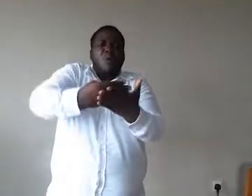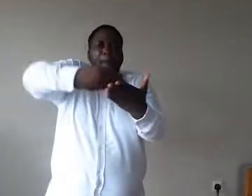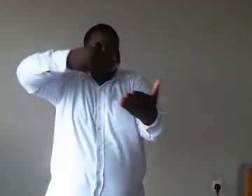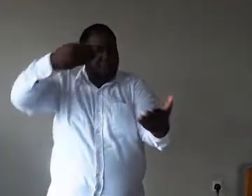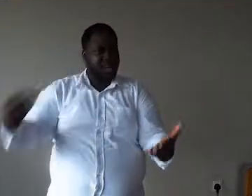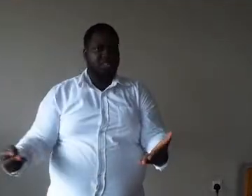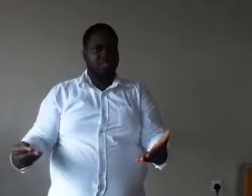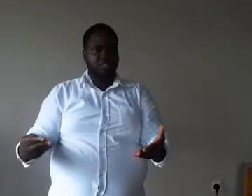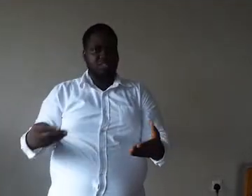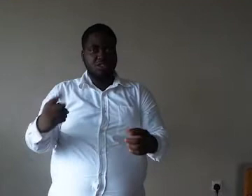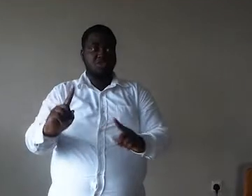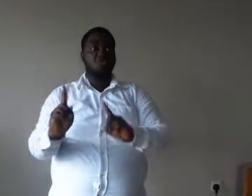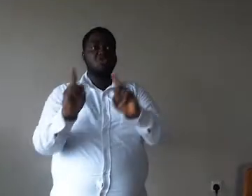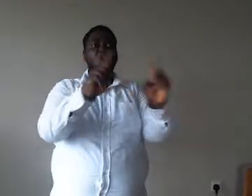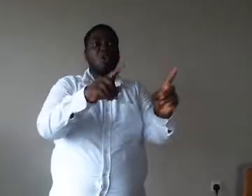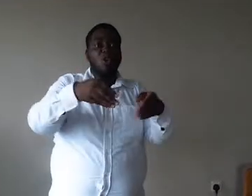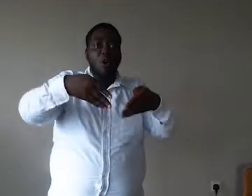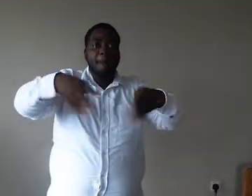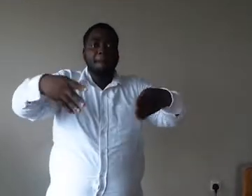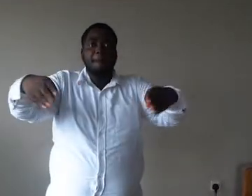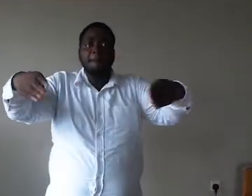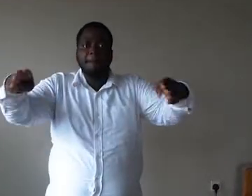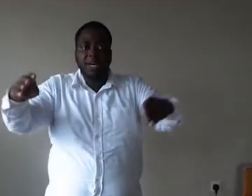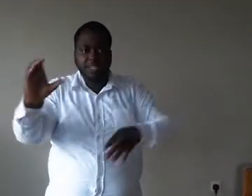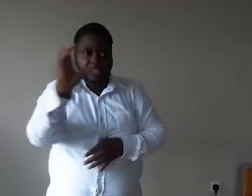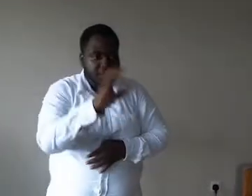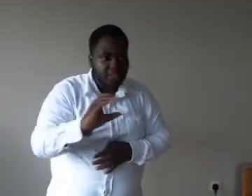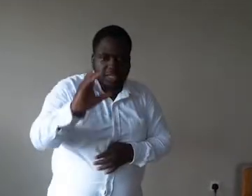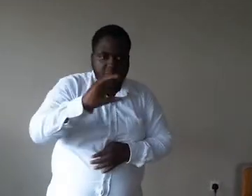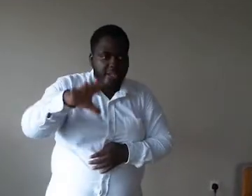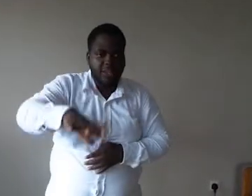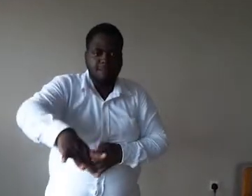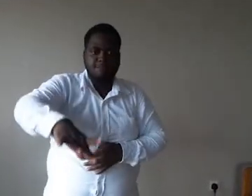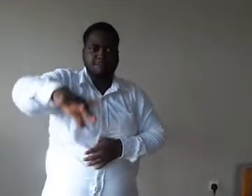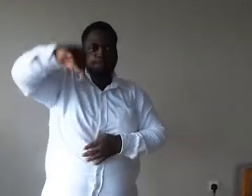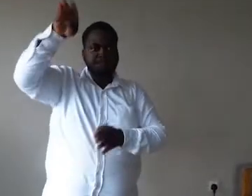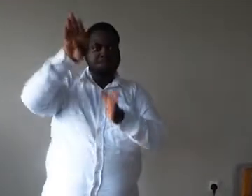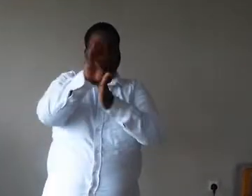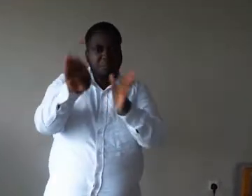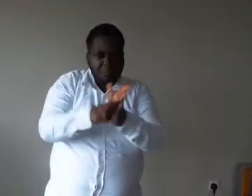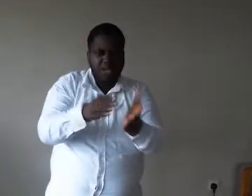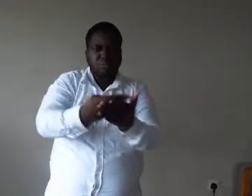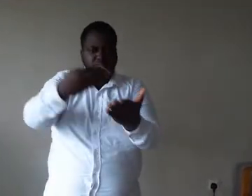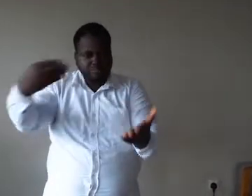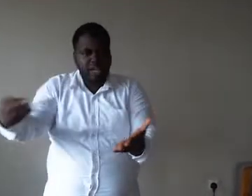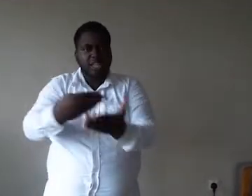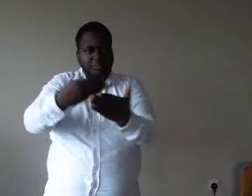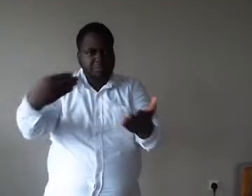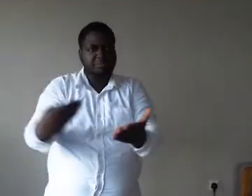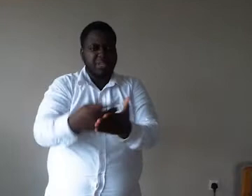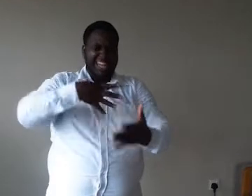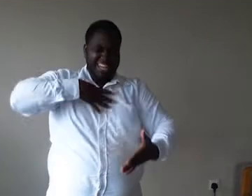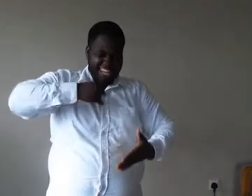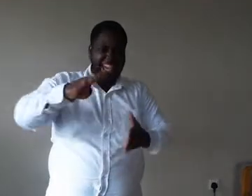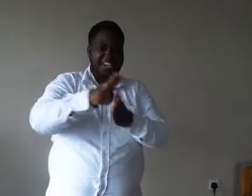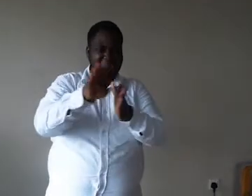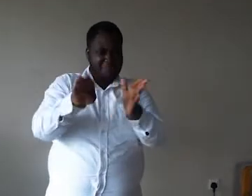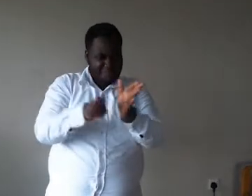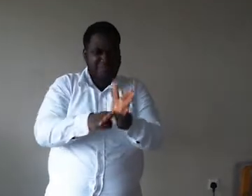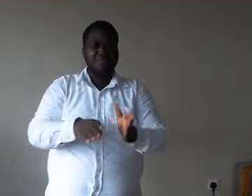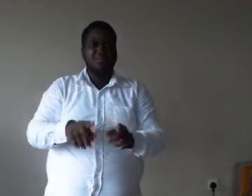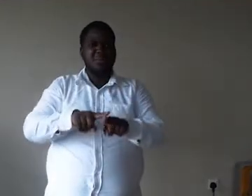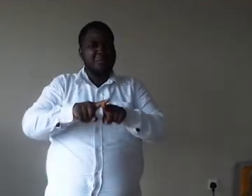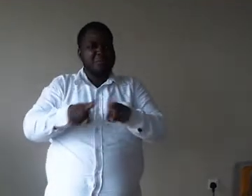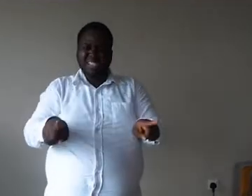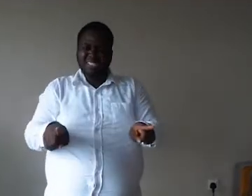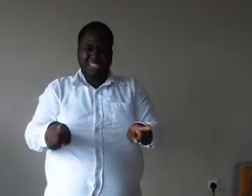to read the scriptures. So sad. So sad. The question is that why? Why would men want to own the Bible?